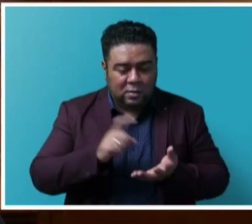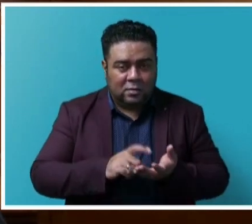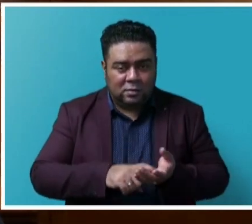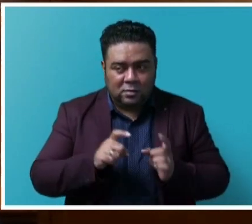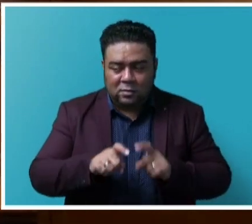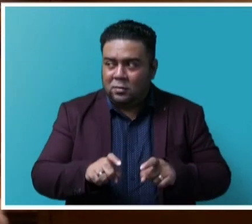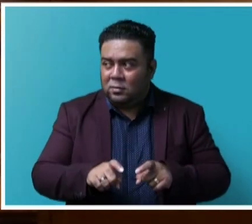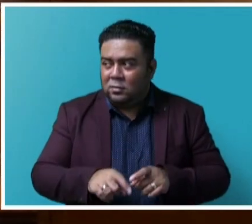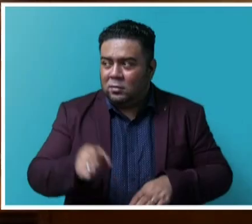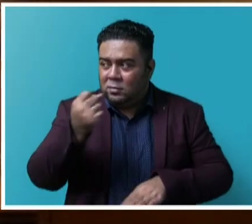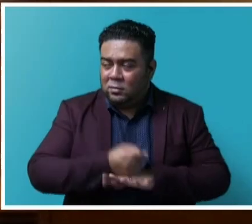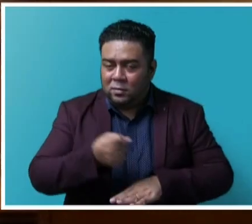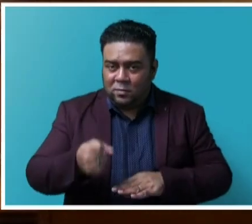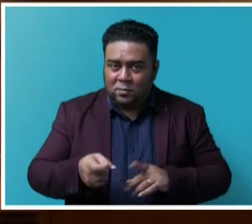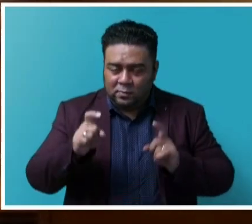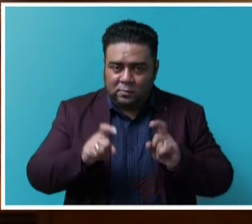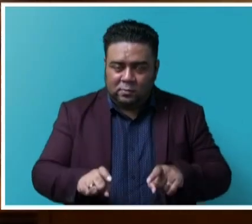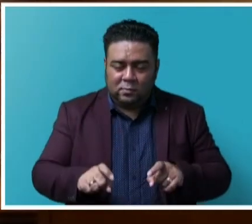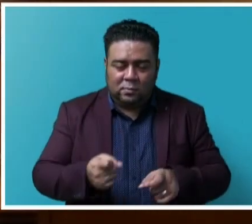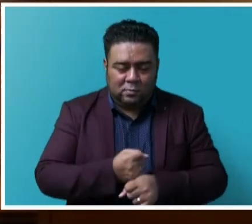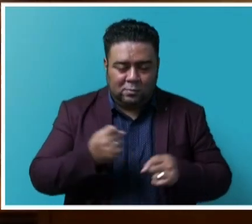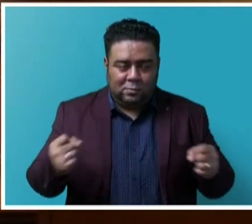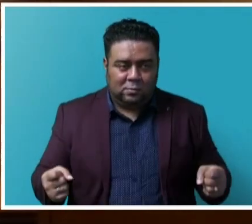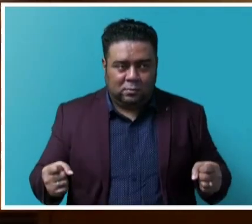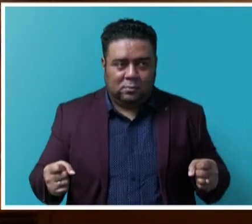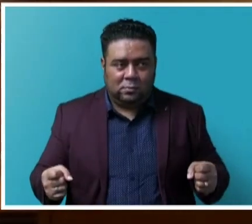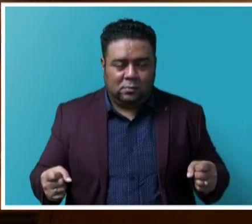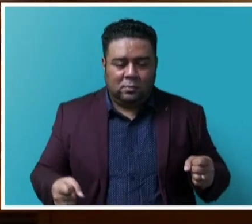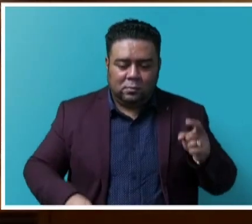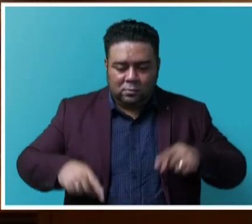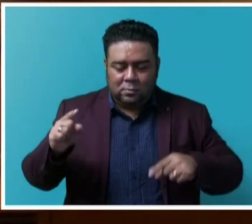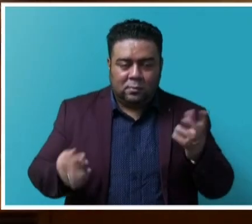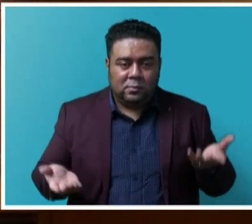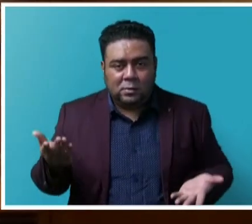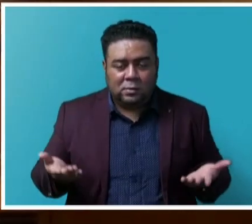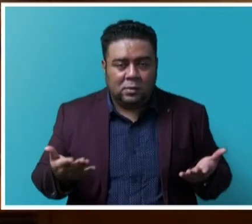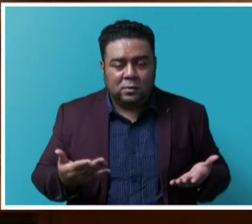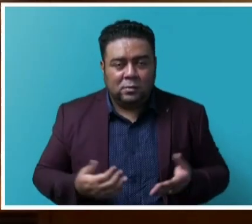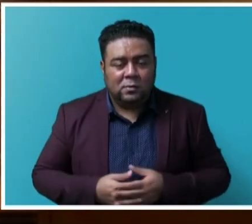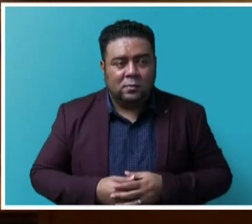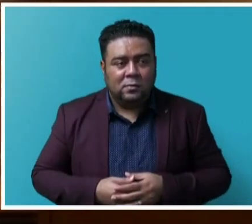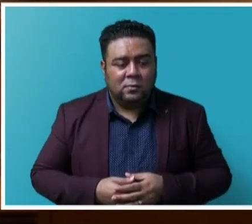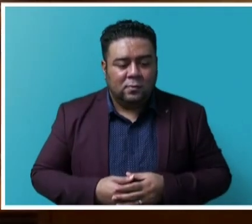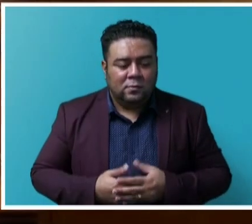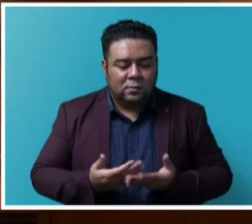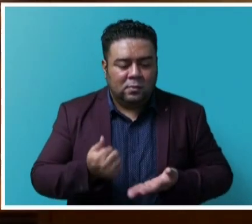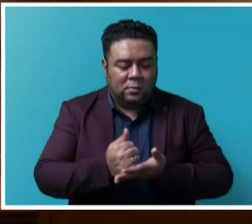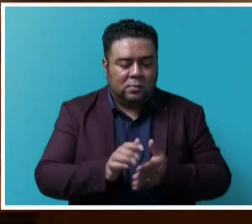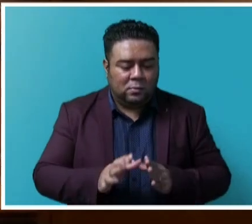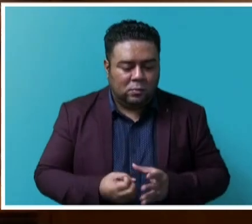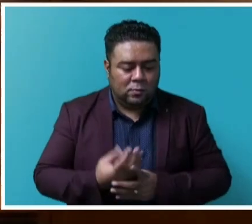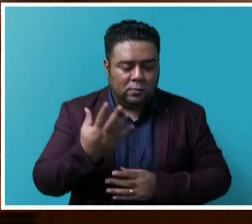The government is committed to striking a delicate balance between rebuilding fiscal buffers and supporting growth